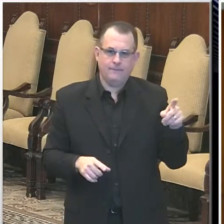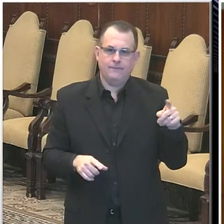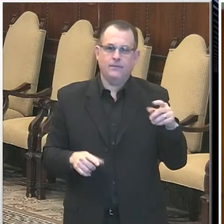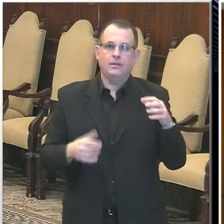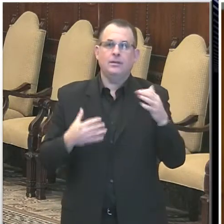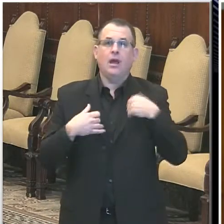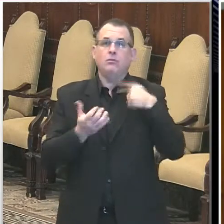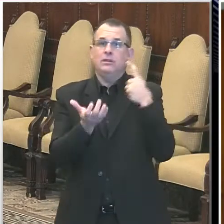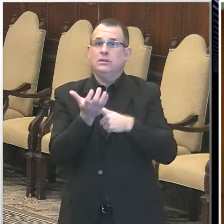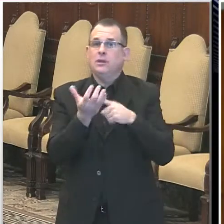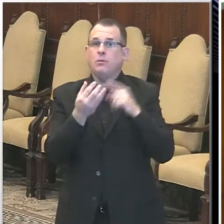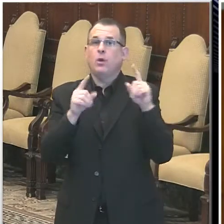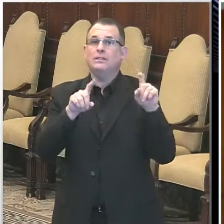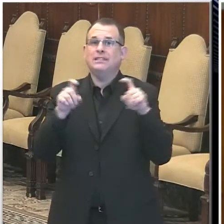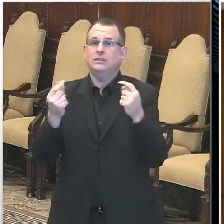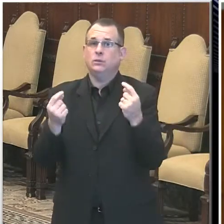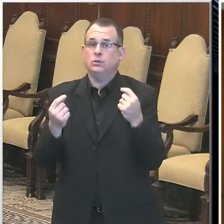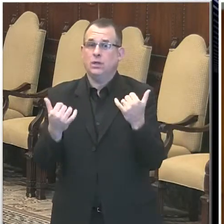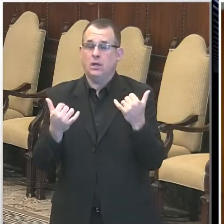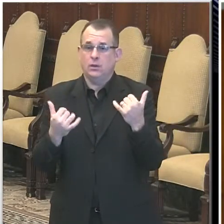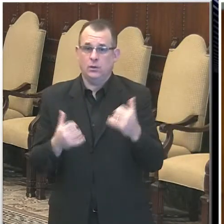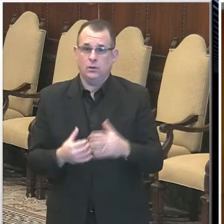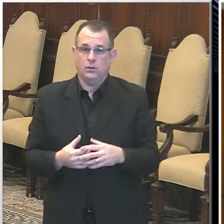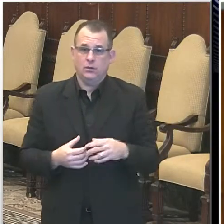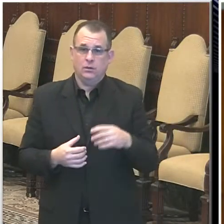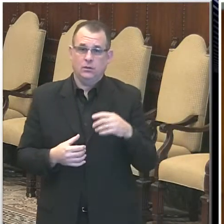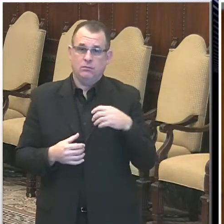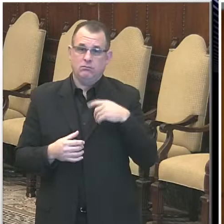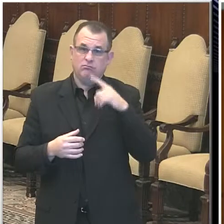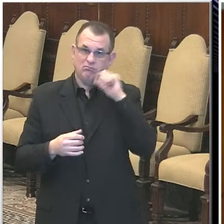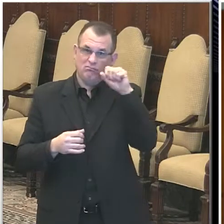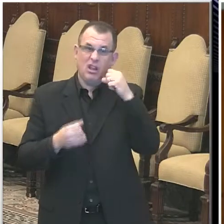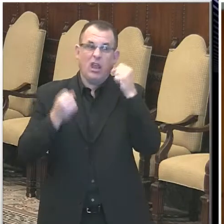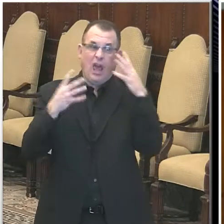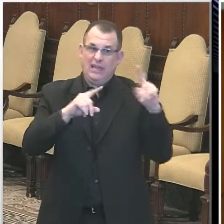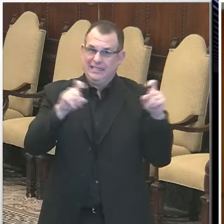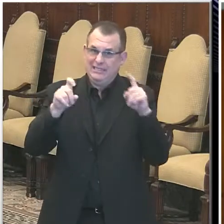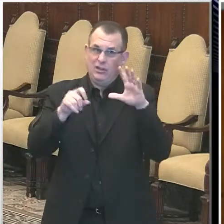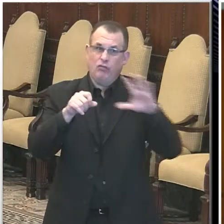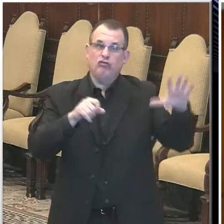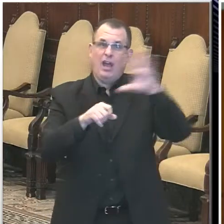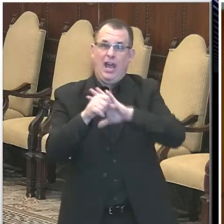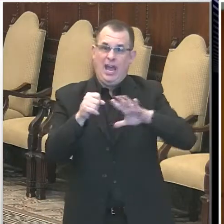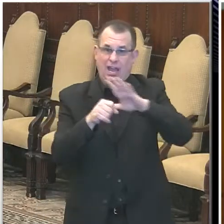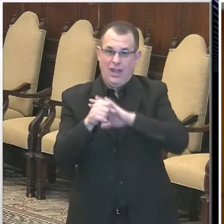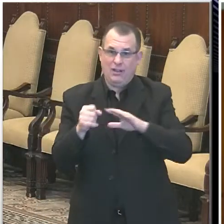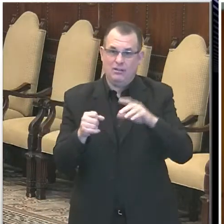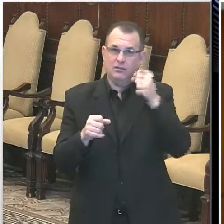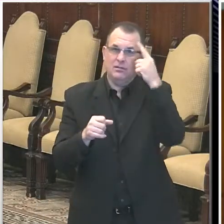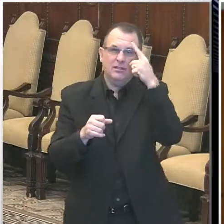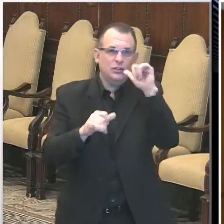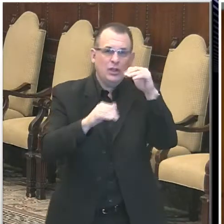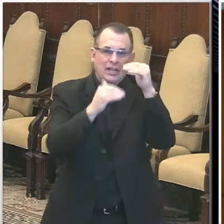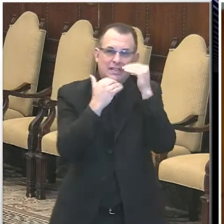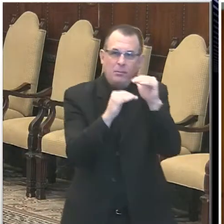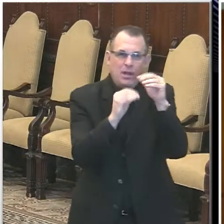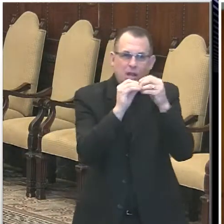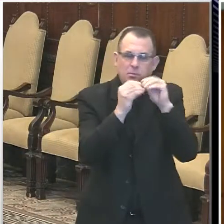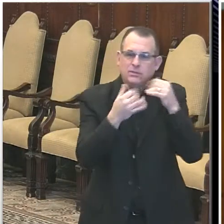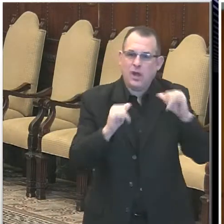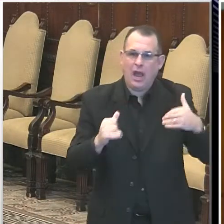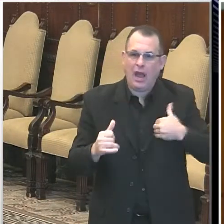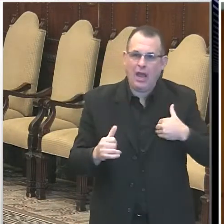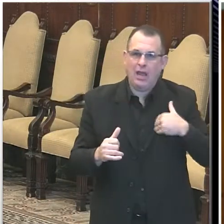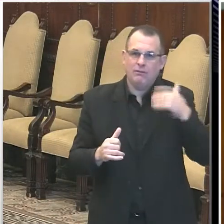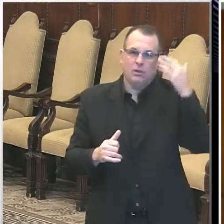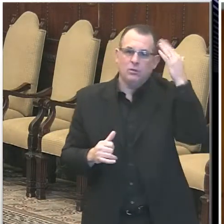lot of interest in testing in residents across the city. We are still limited in the number of tests that we can do. We're limited by the number of